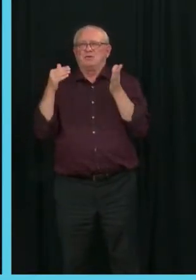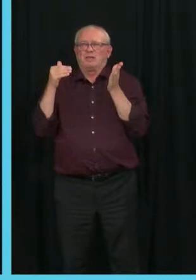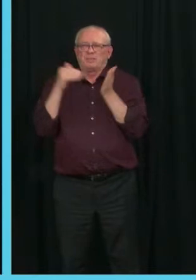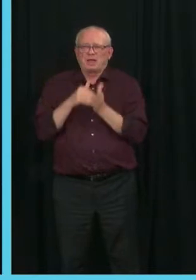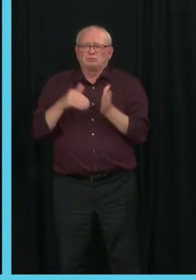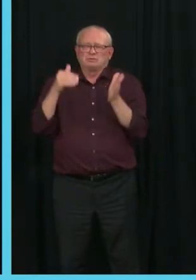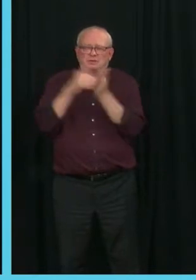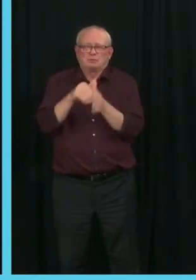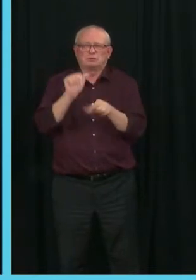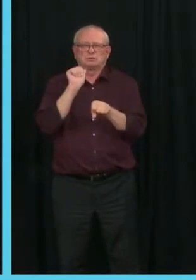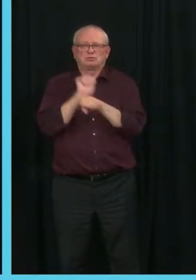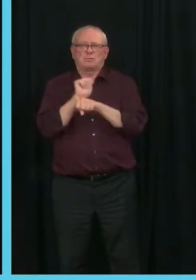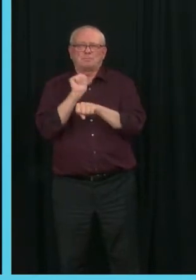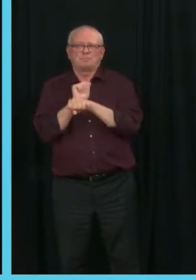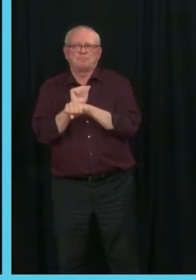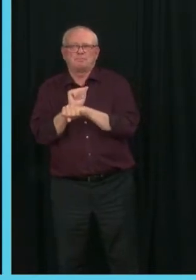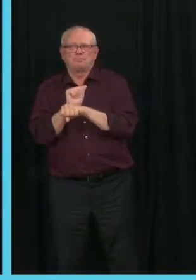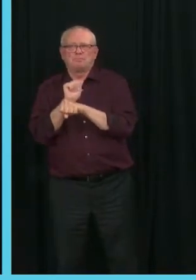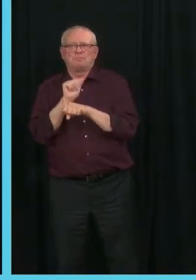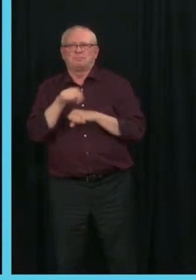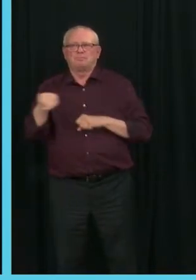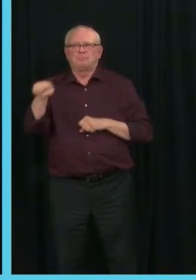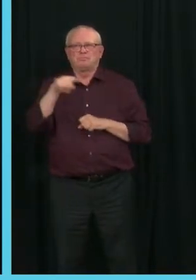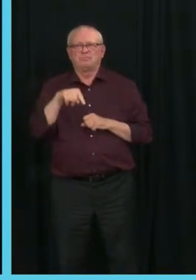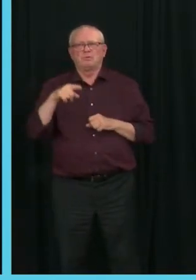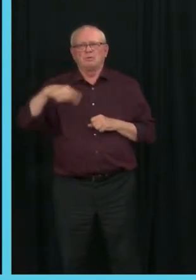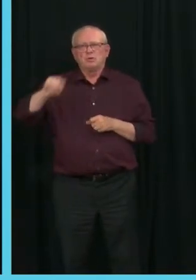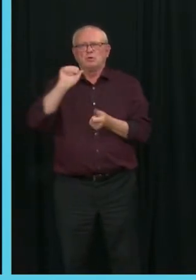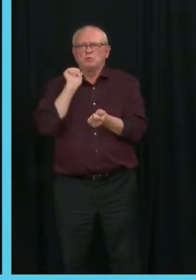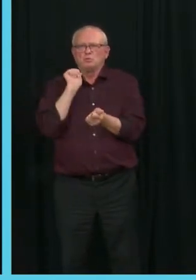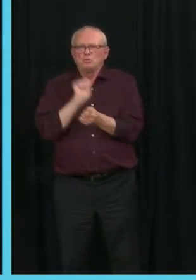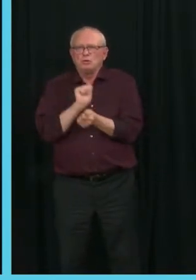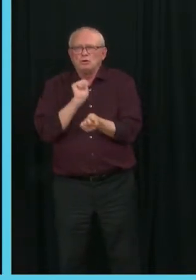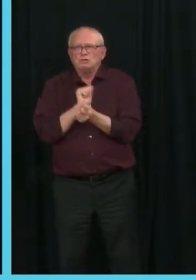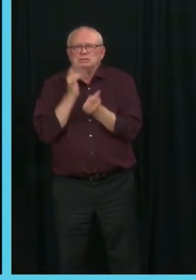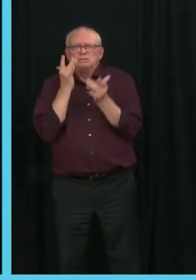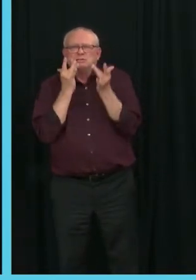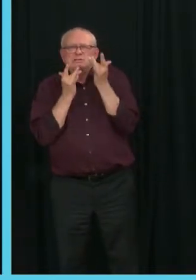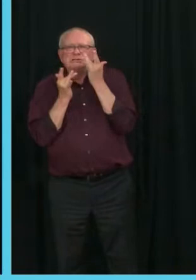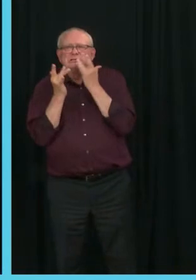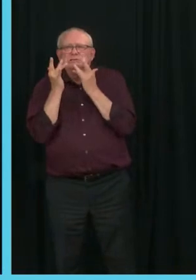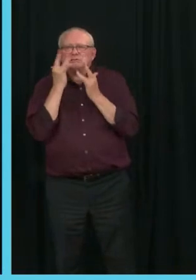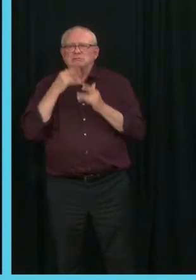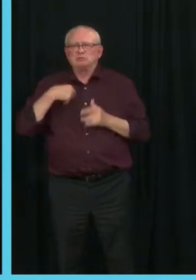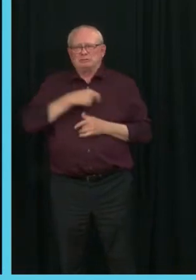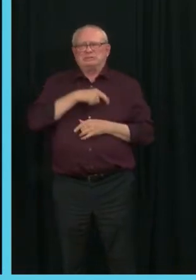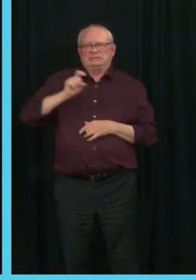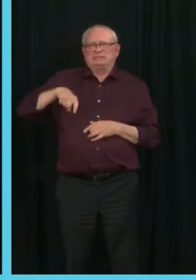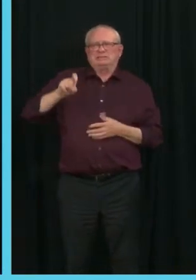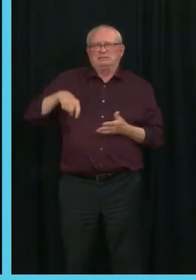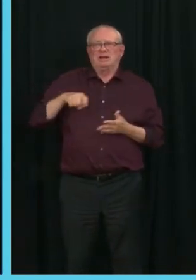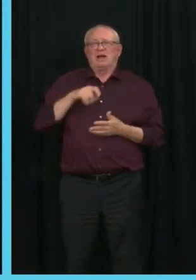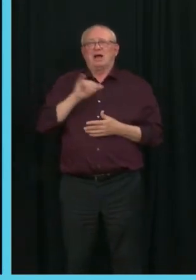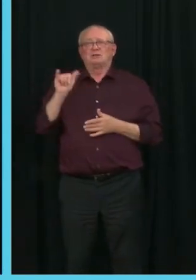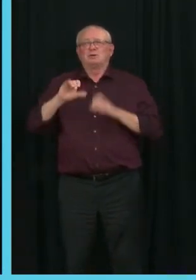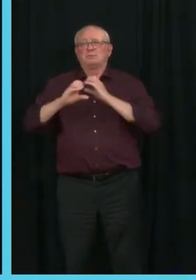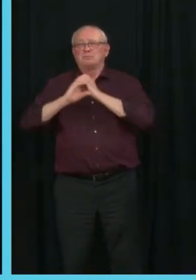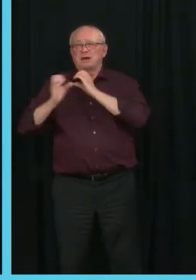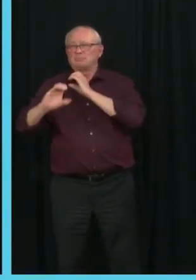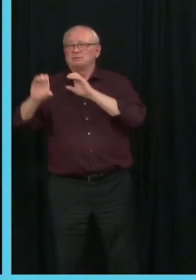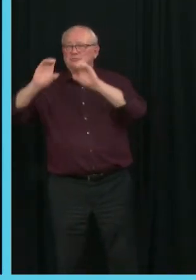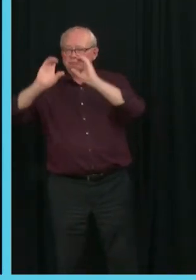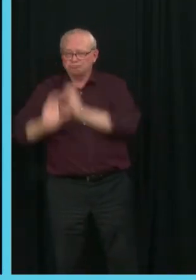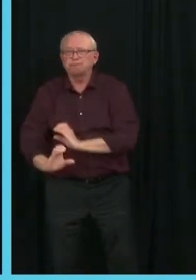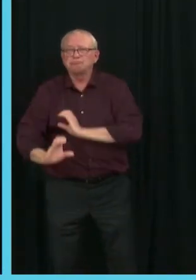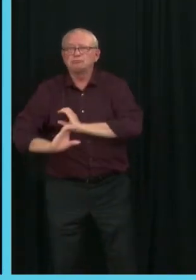were desperately needed during the economic crisis last year. And is pipe in the ground. And who knows what's going to